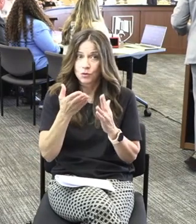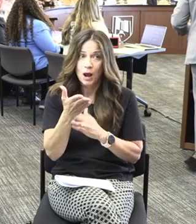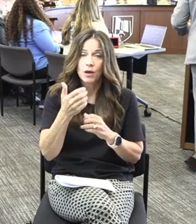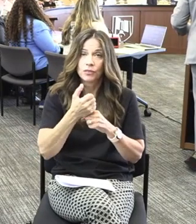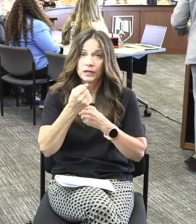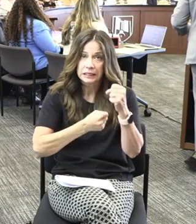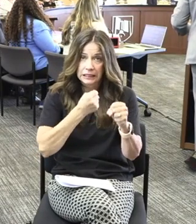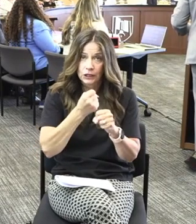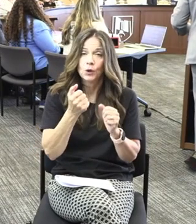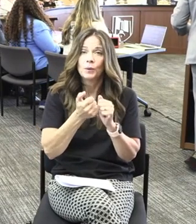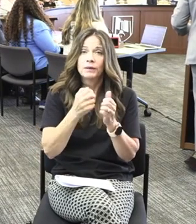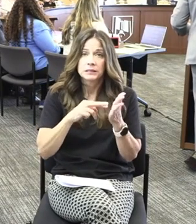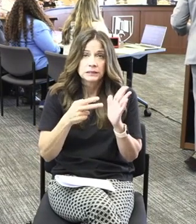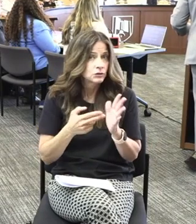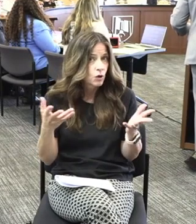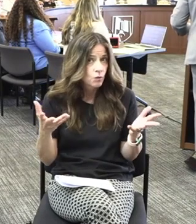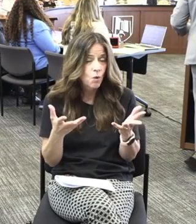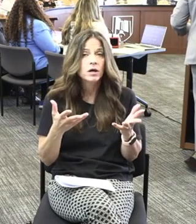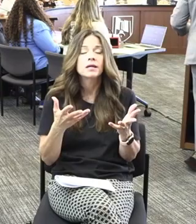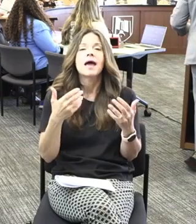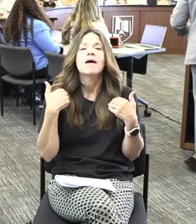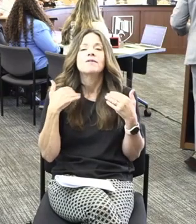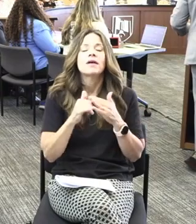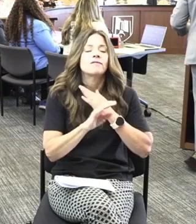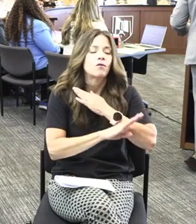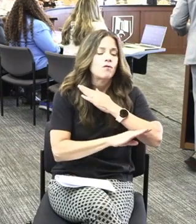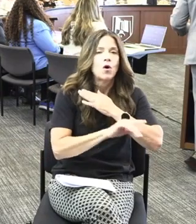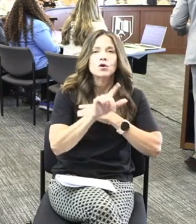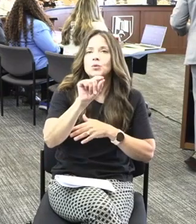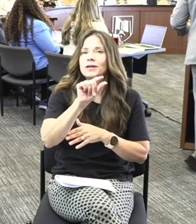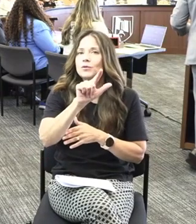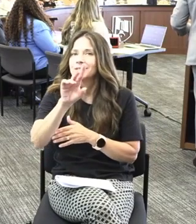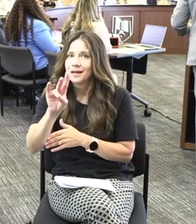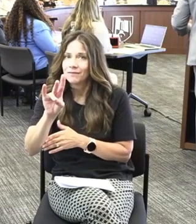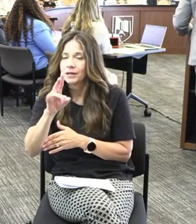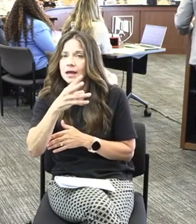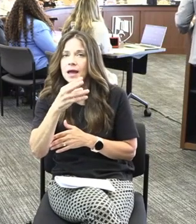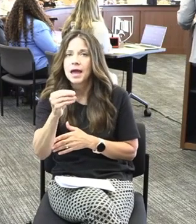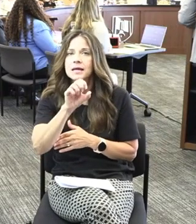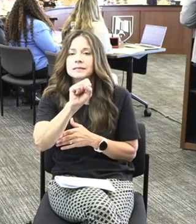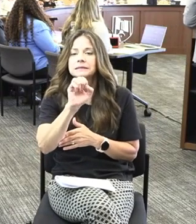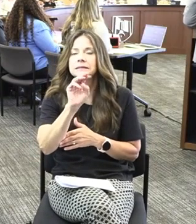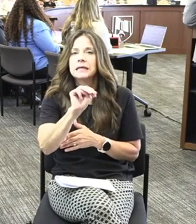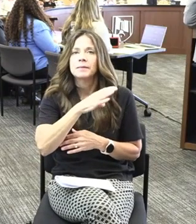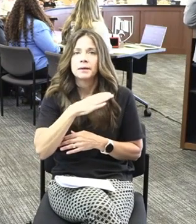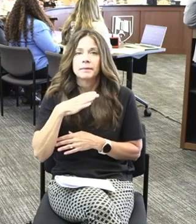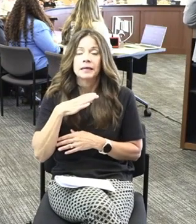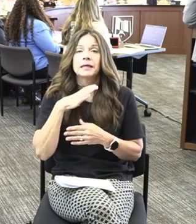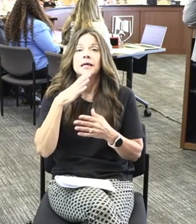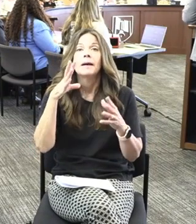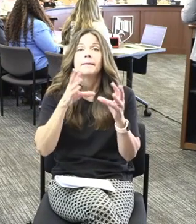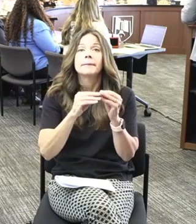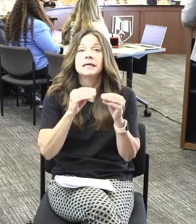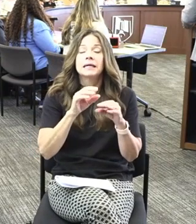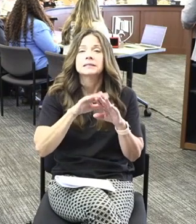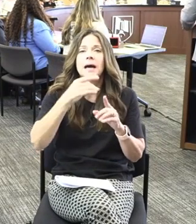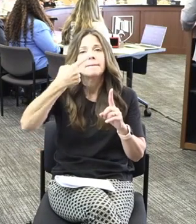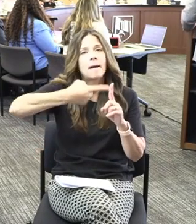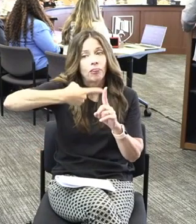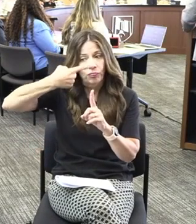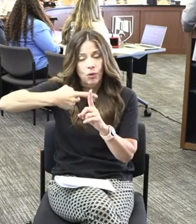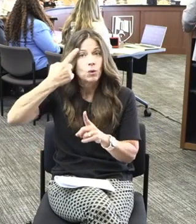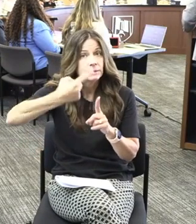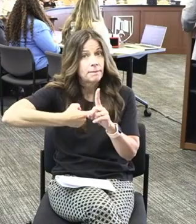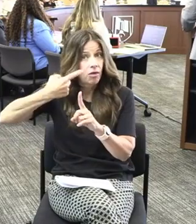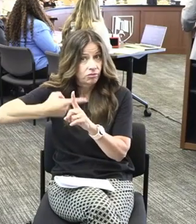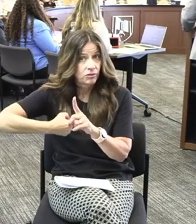an intention of launching that for fall 2027. The SEM committee does meet monthly and very attentive